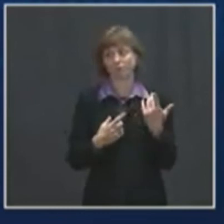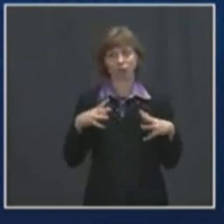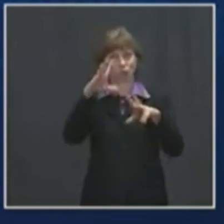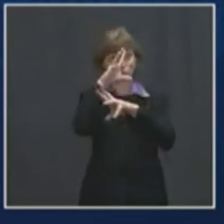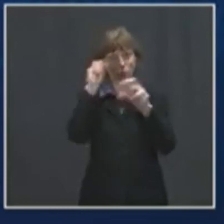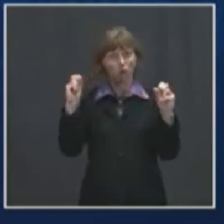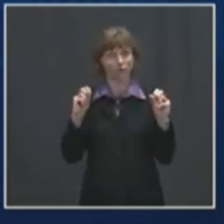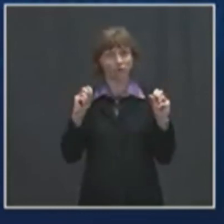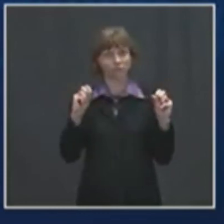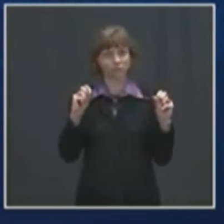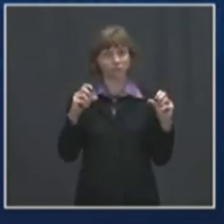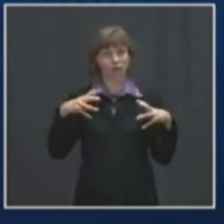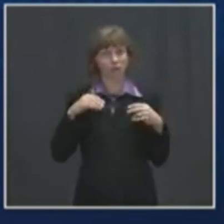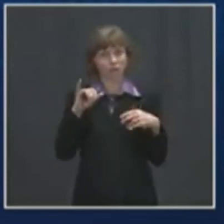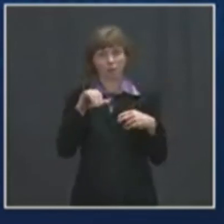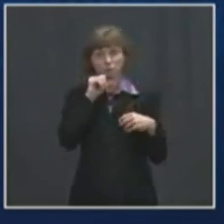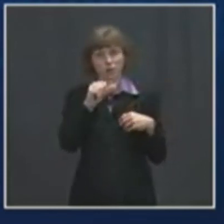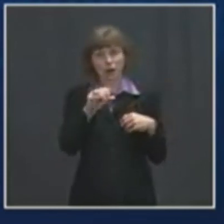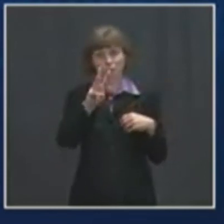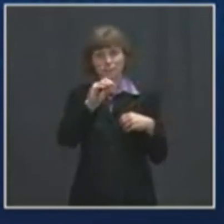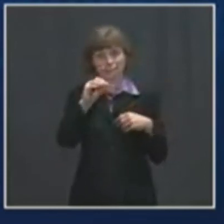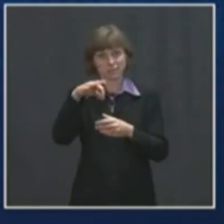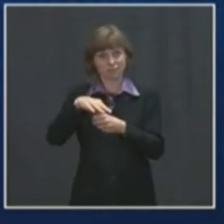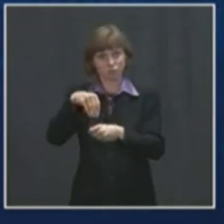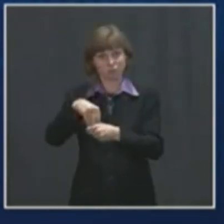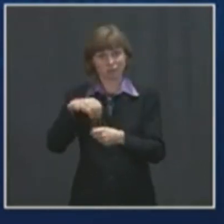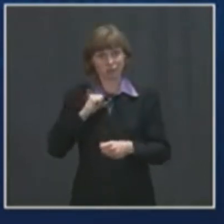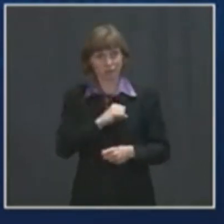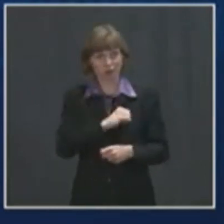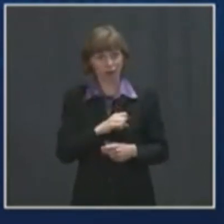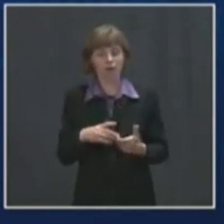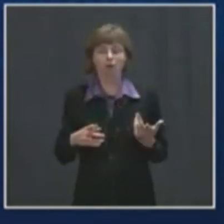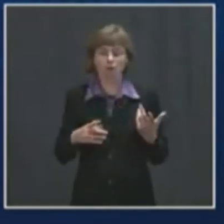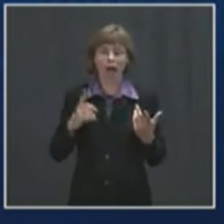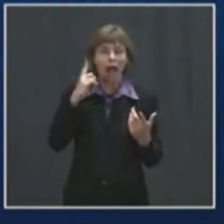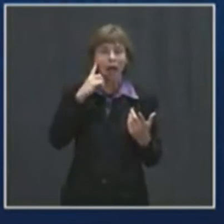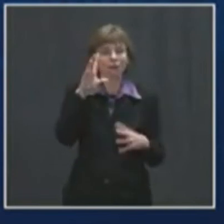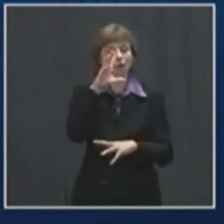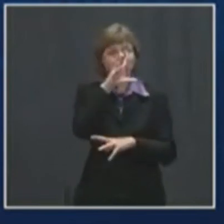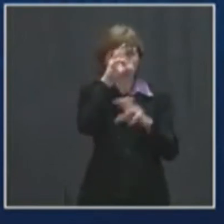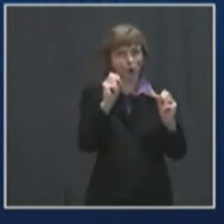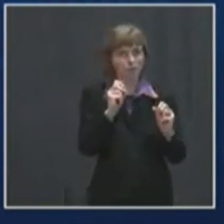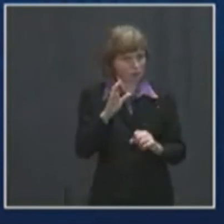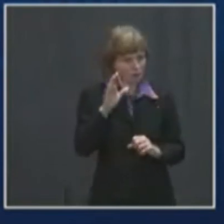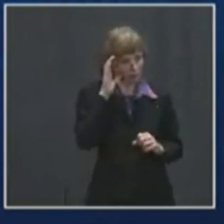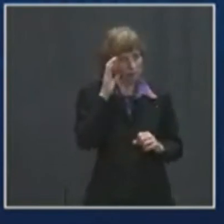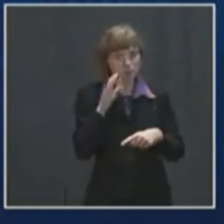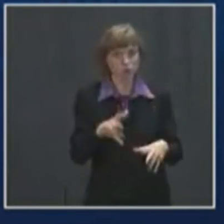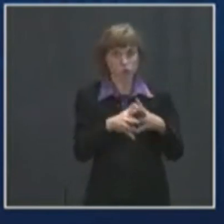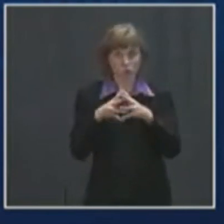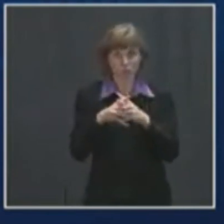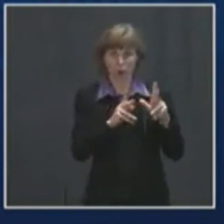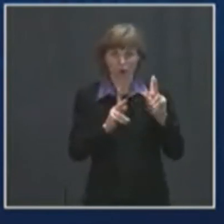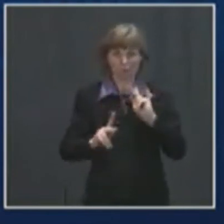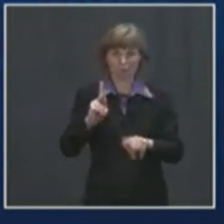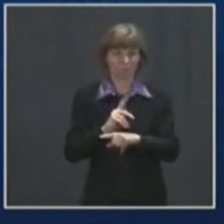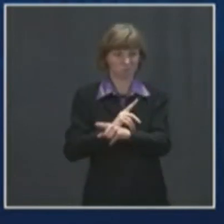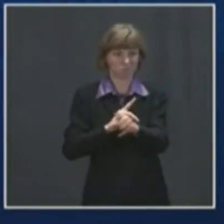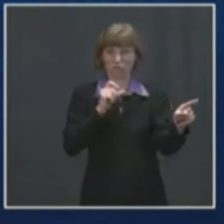60 votes in the Senate for whatever passes. Well, I think the president listens to the American people, who are frankly not too worried about